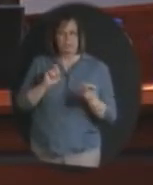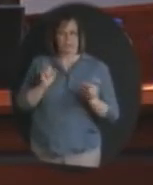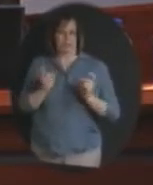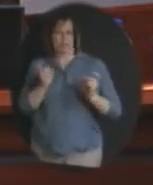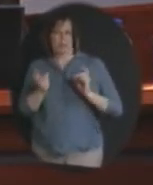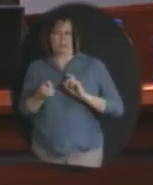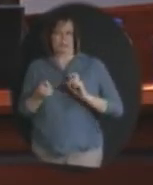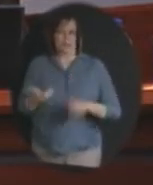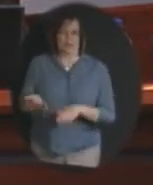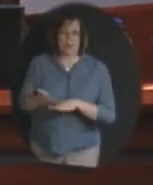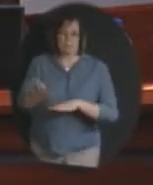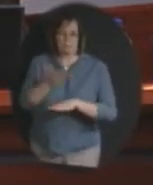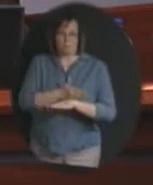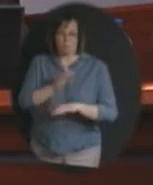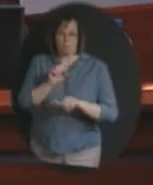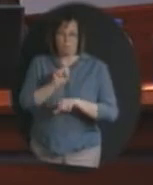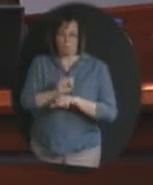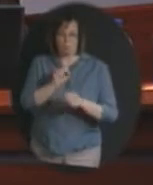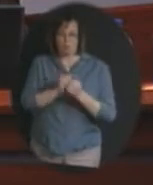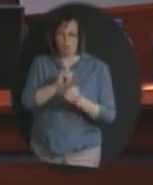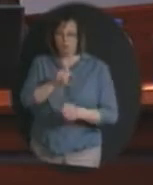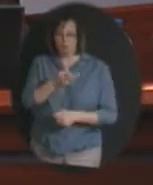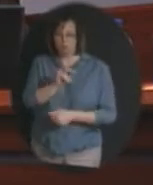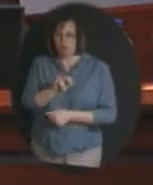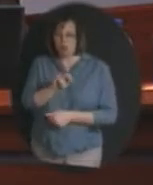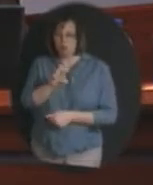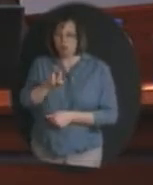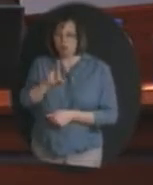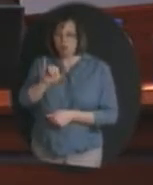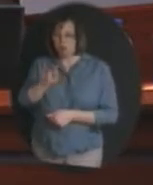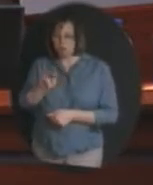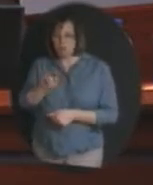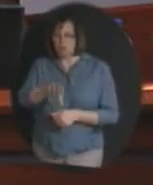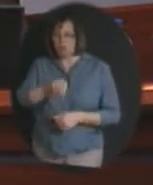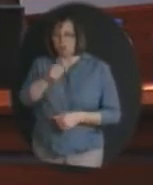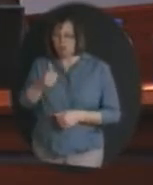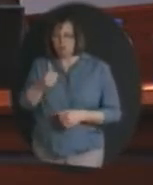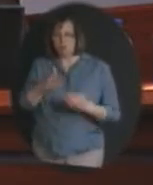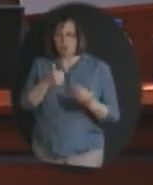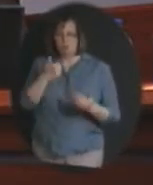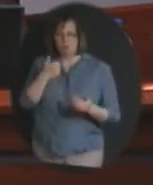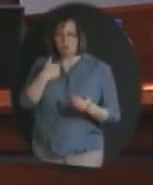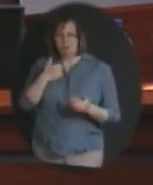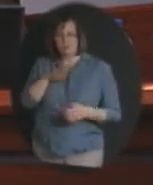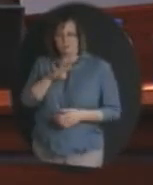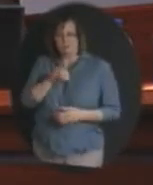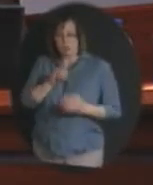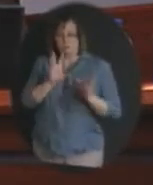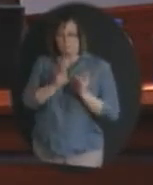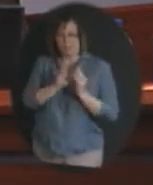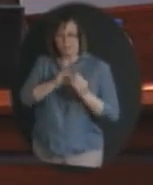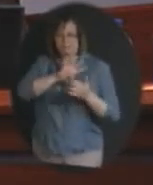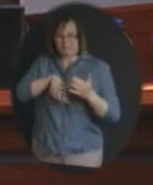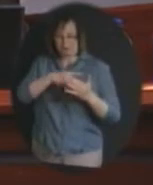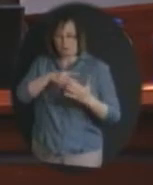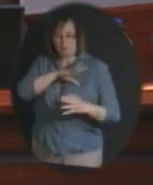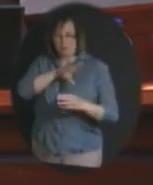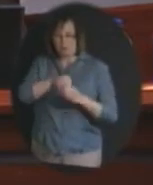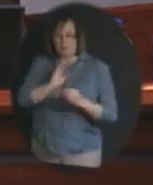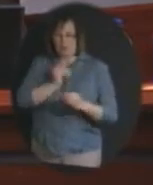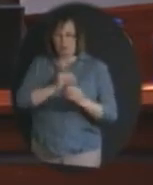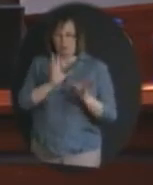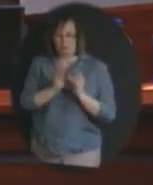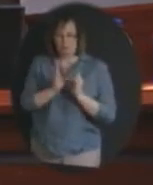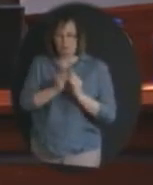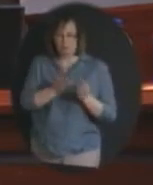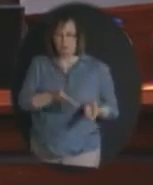and working with John and Aaron and others of us. We already have almost 40 meetings scheduled out in our community to take the message